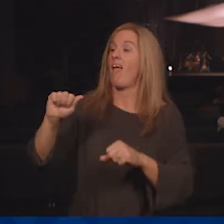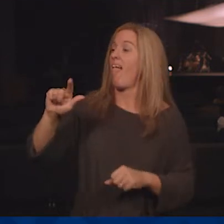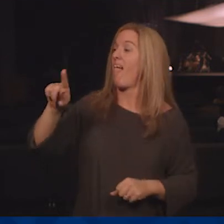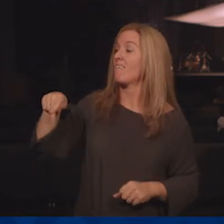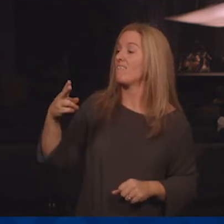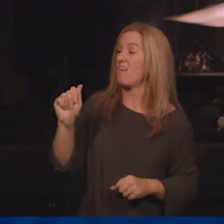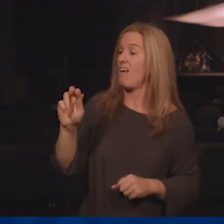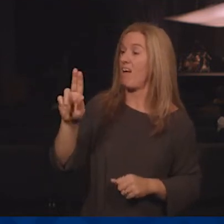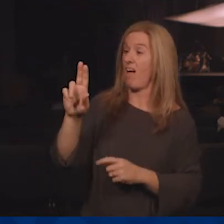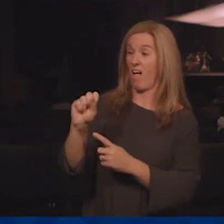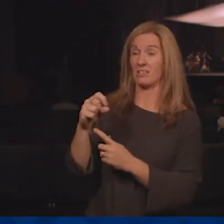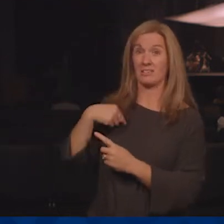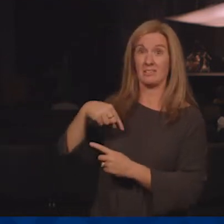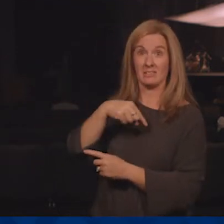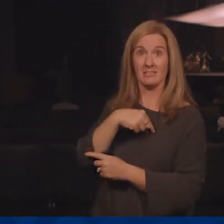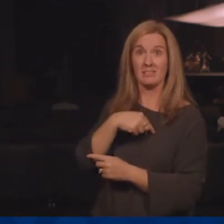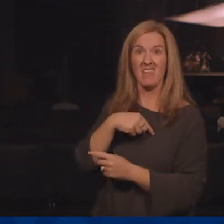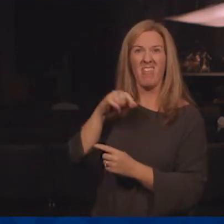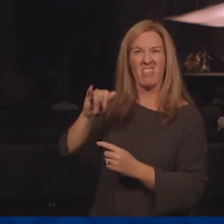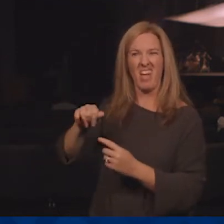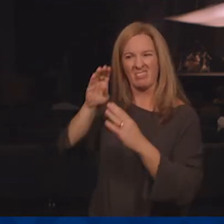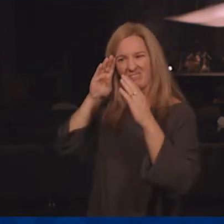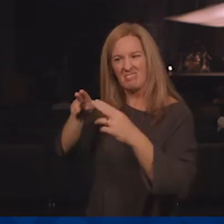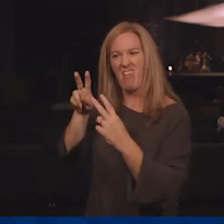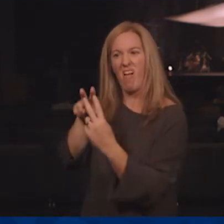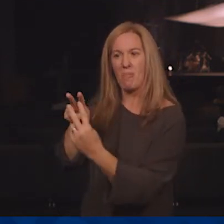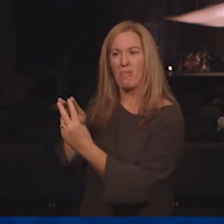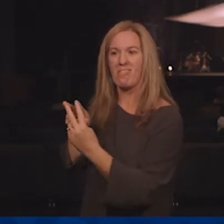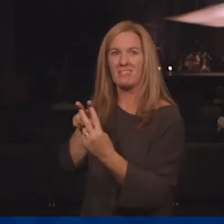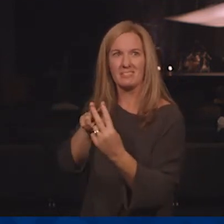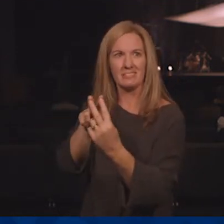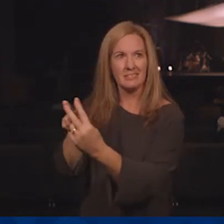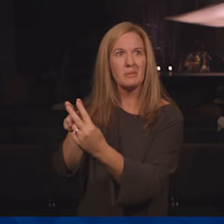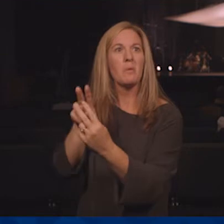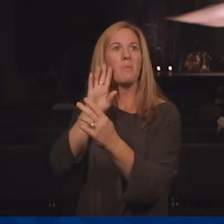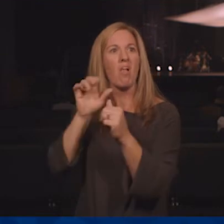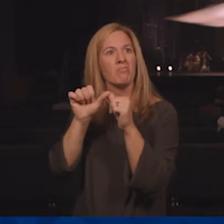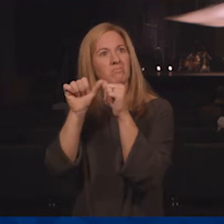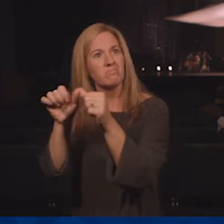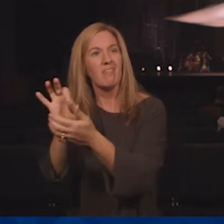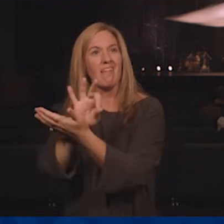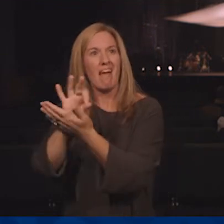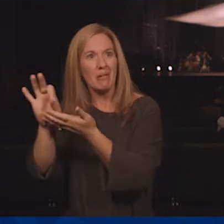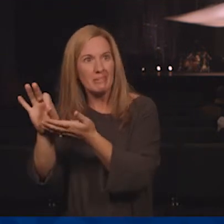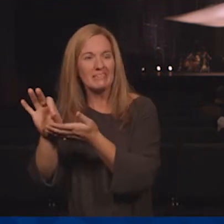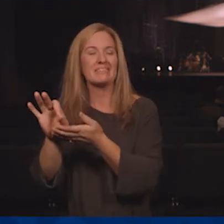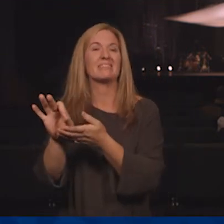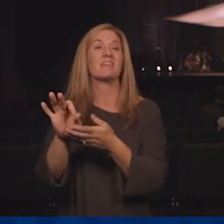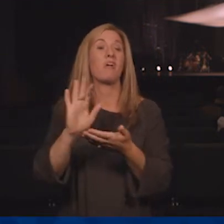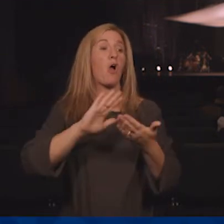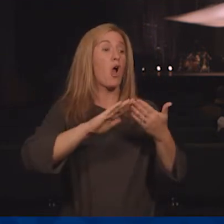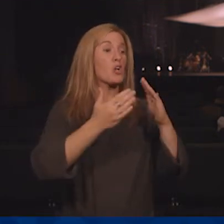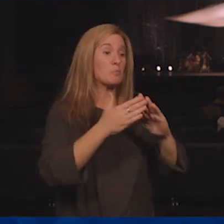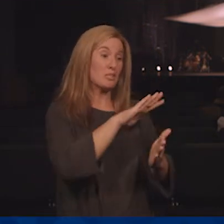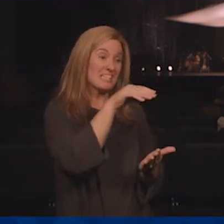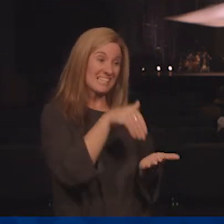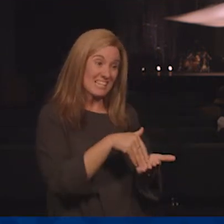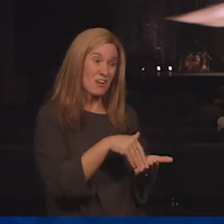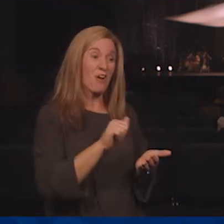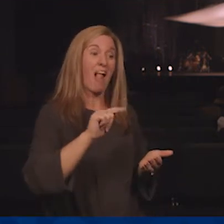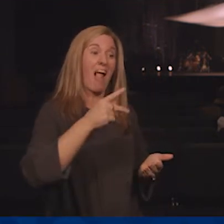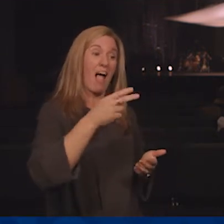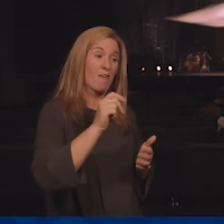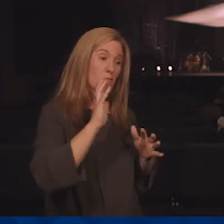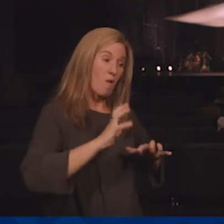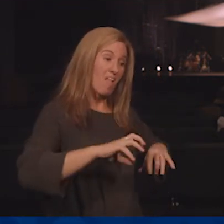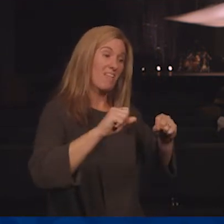version of Alpha for couples, every week for 9 weeks. We are doing Alpha in our community center every week for